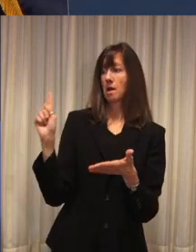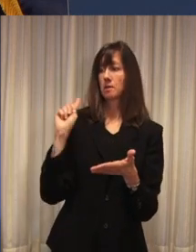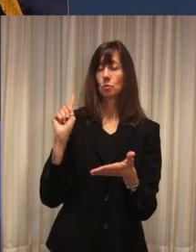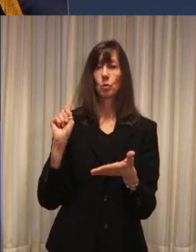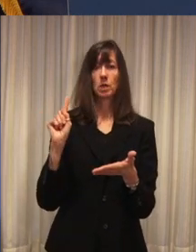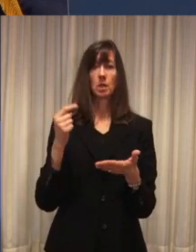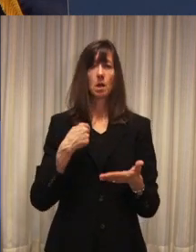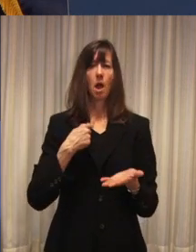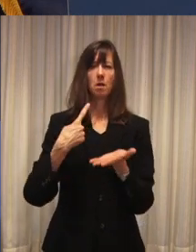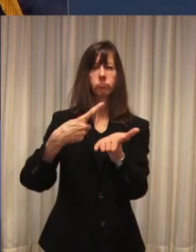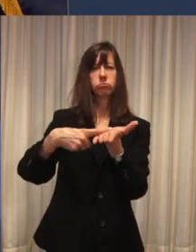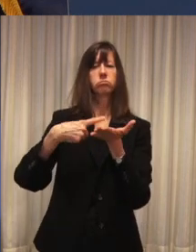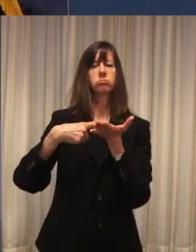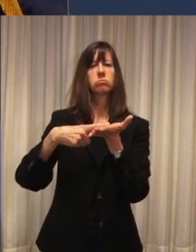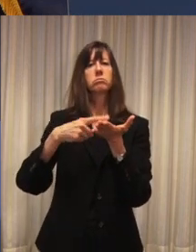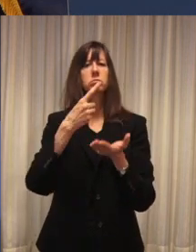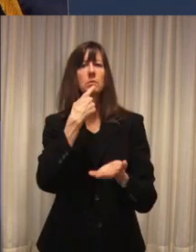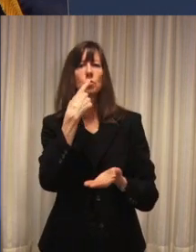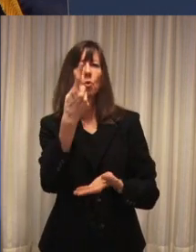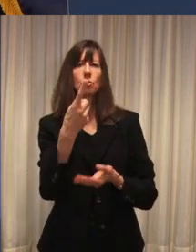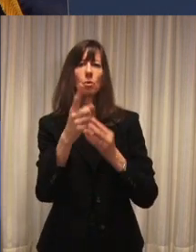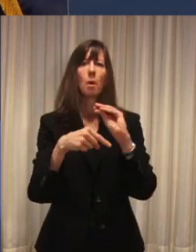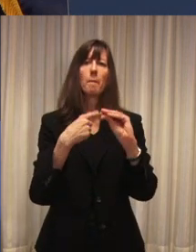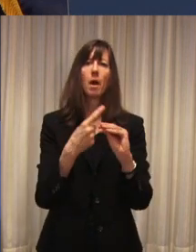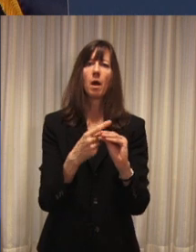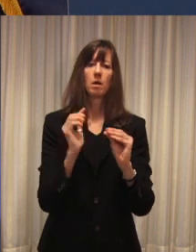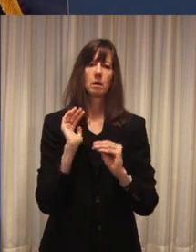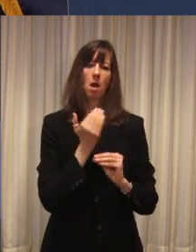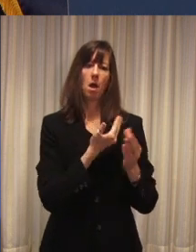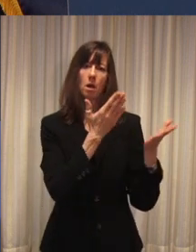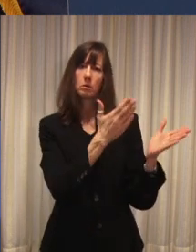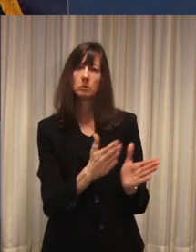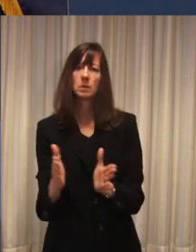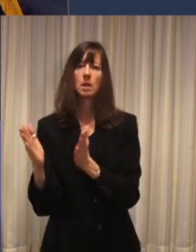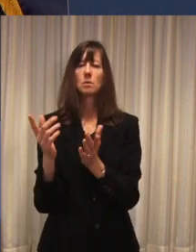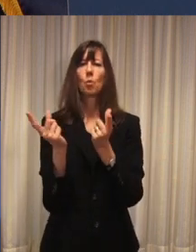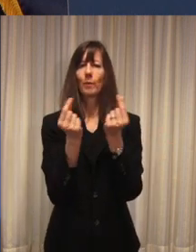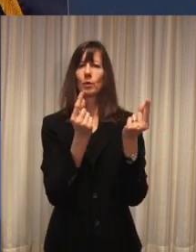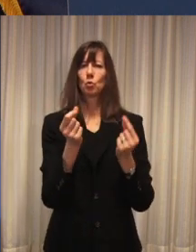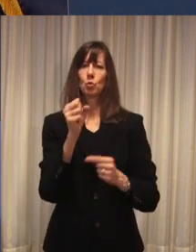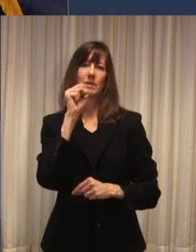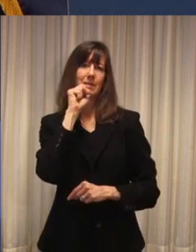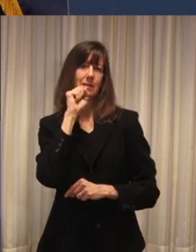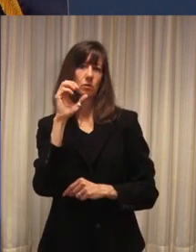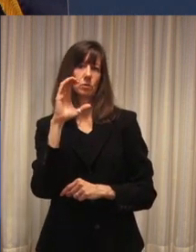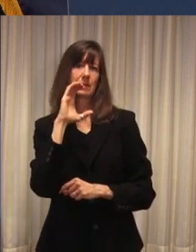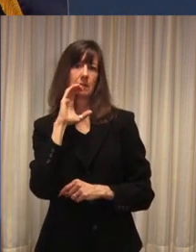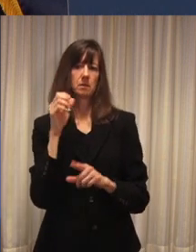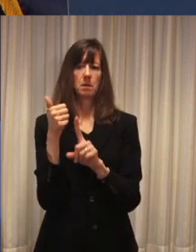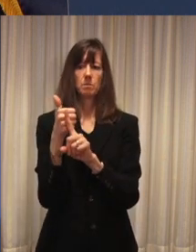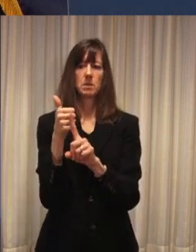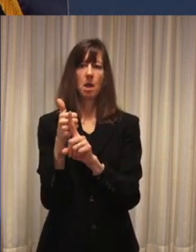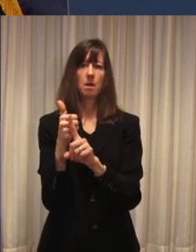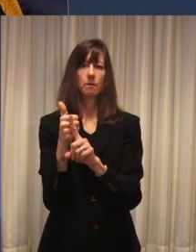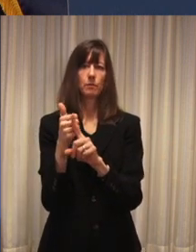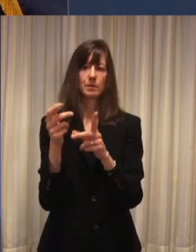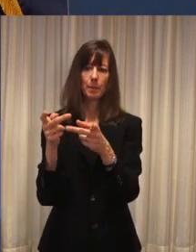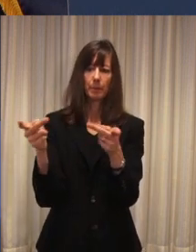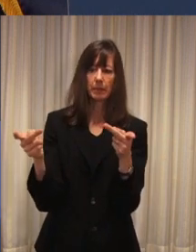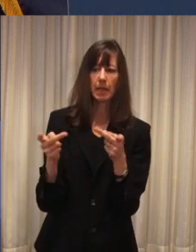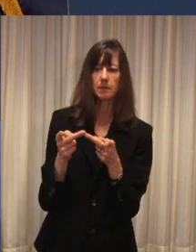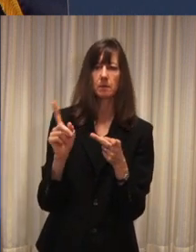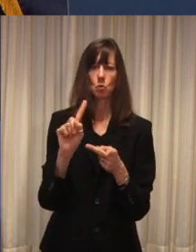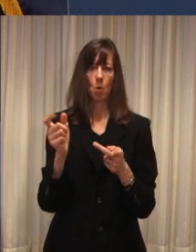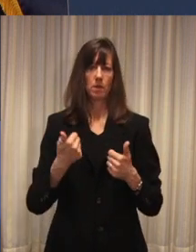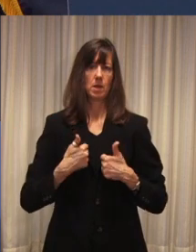our plan to support our seniors and to make sure that our senior facilities are being tested, and we know how